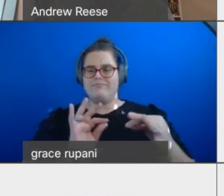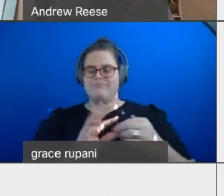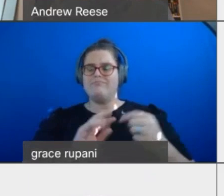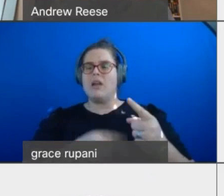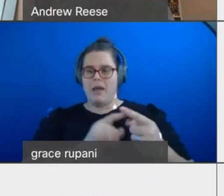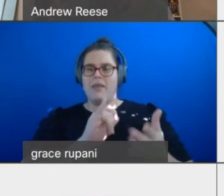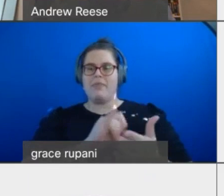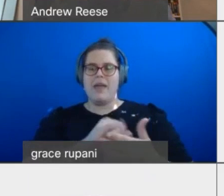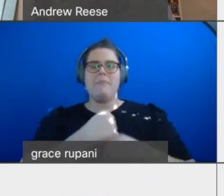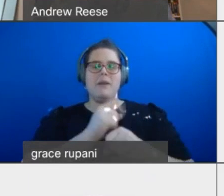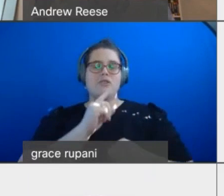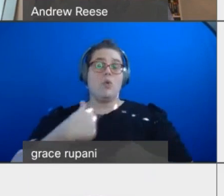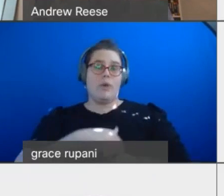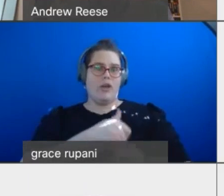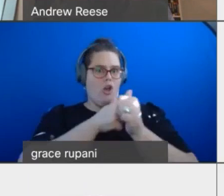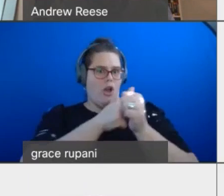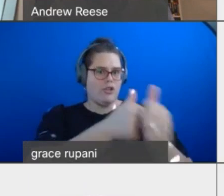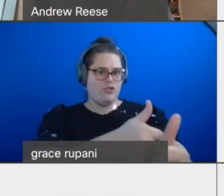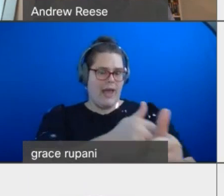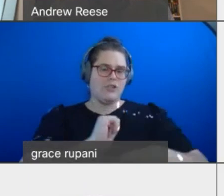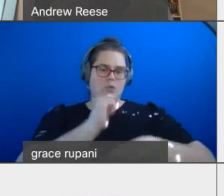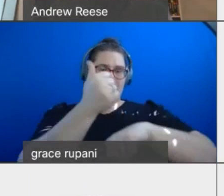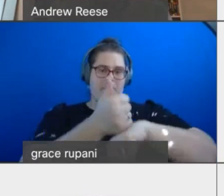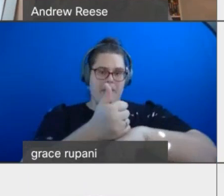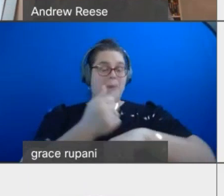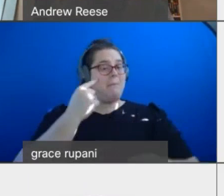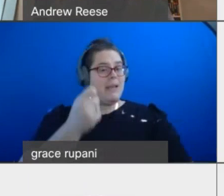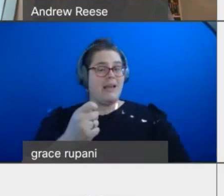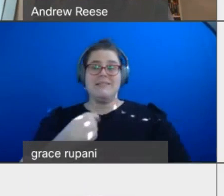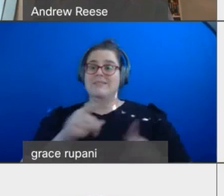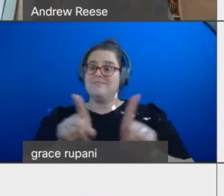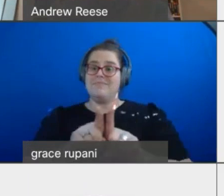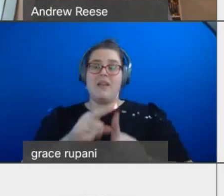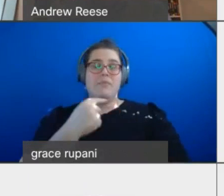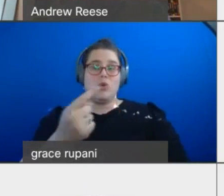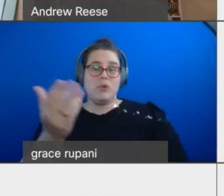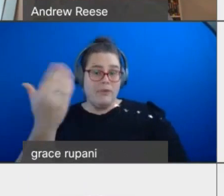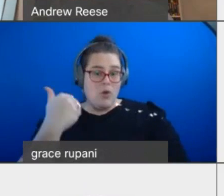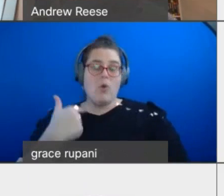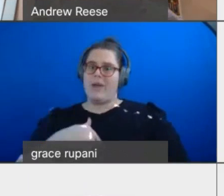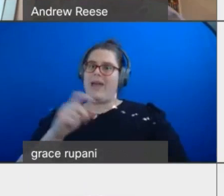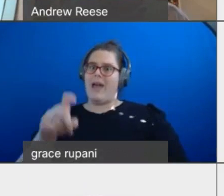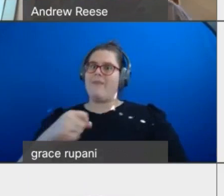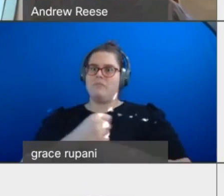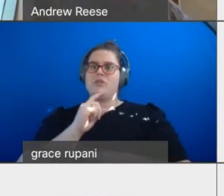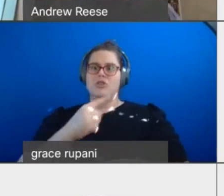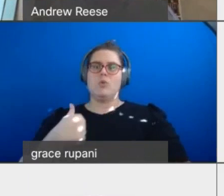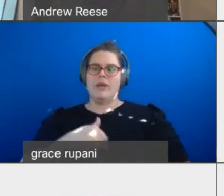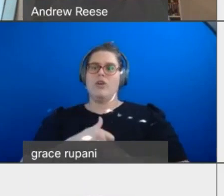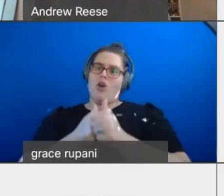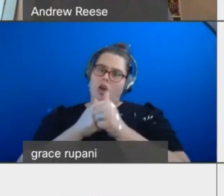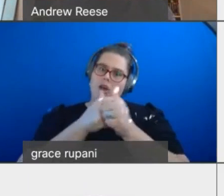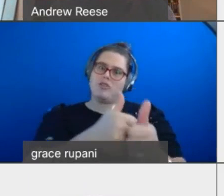to implement, because as I say, we need to draw down all resources available for all of us. So if Donald Clark